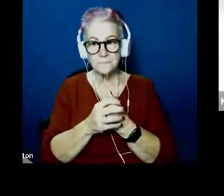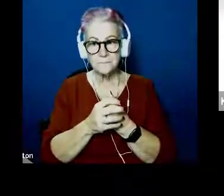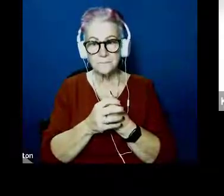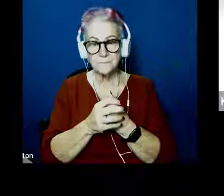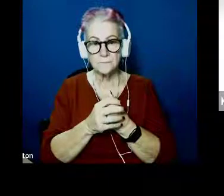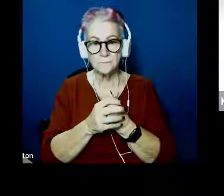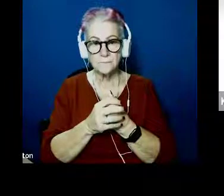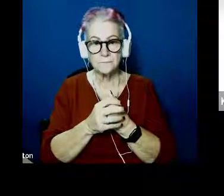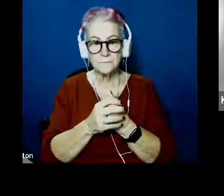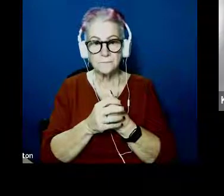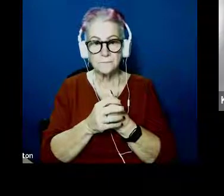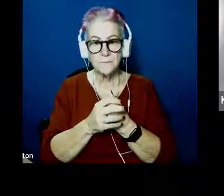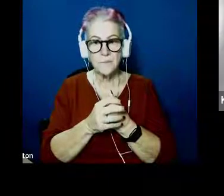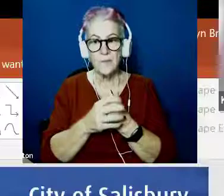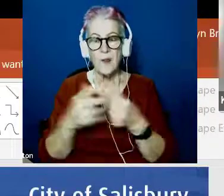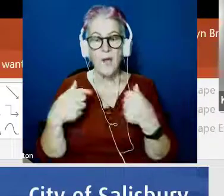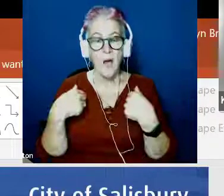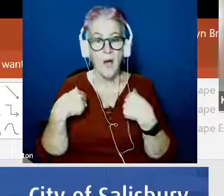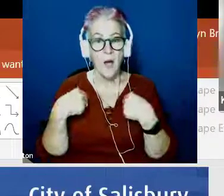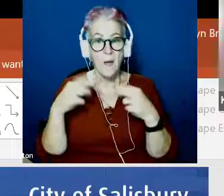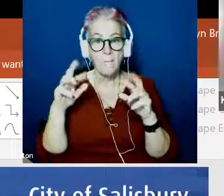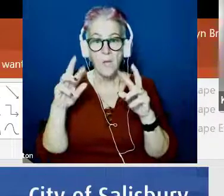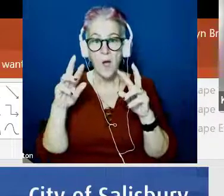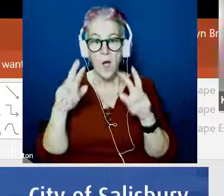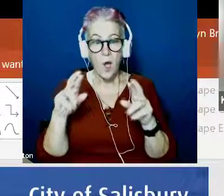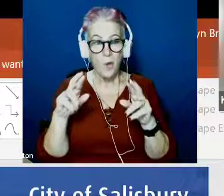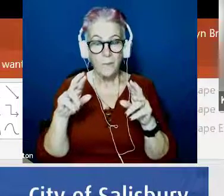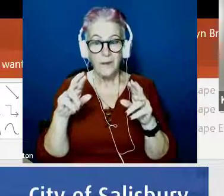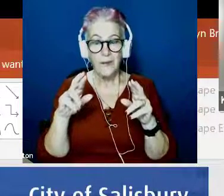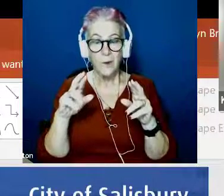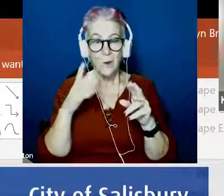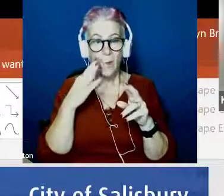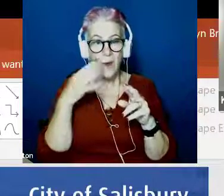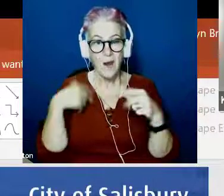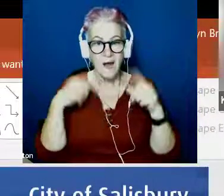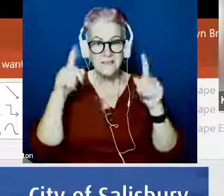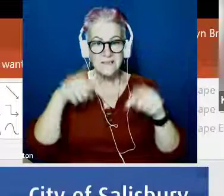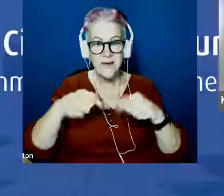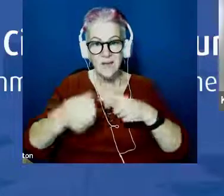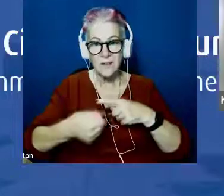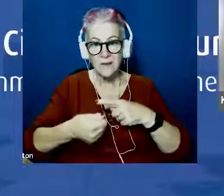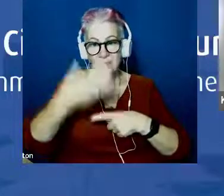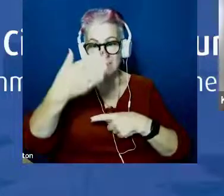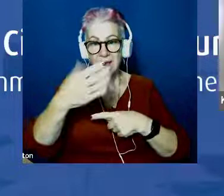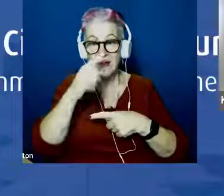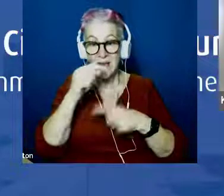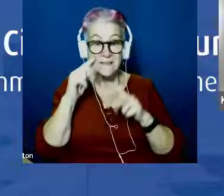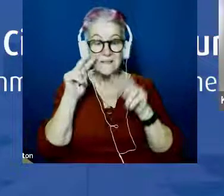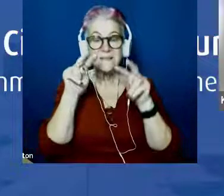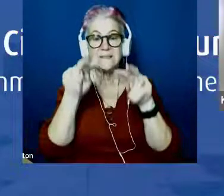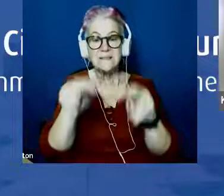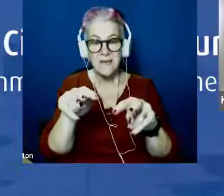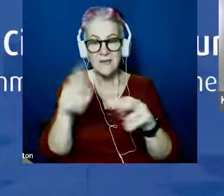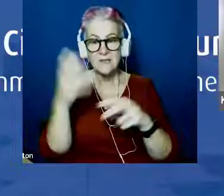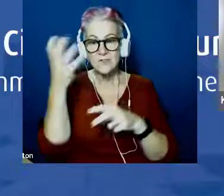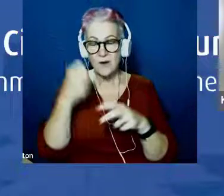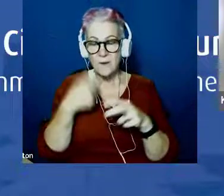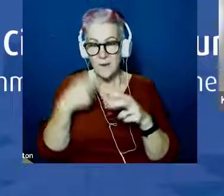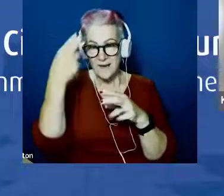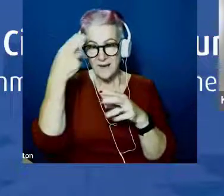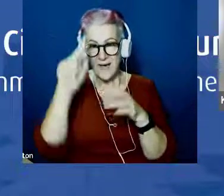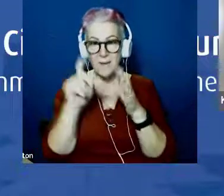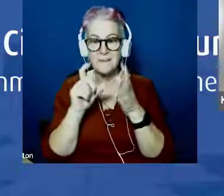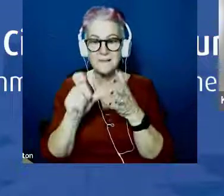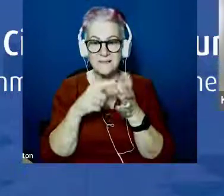And I'm hoping everyone, when I start the show, can see this one. So my name's Kathryn, as I